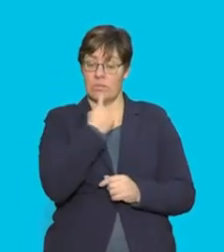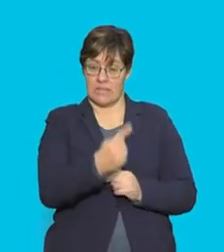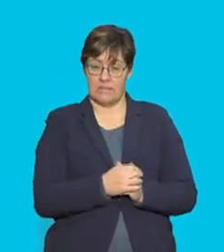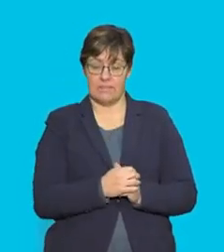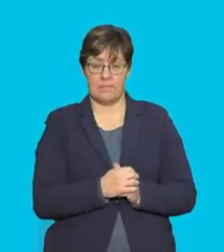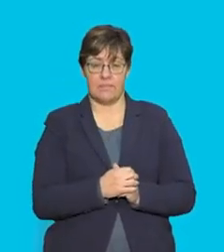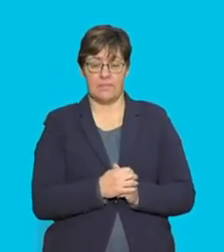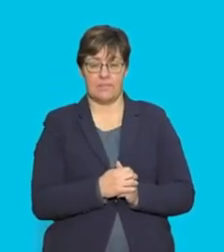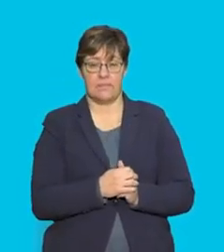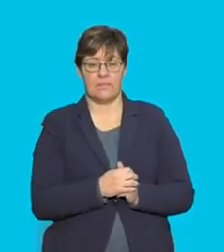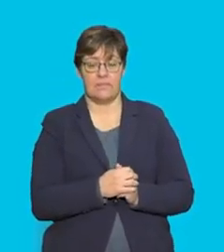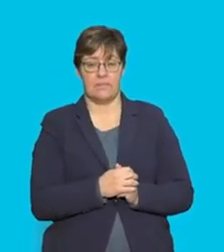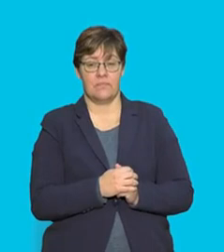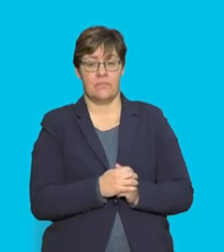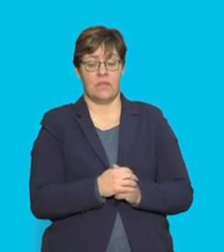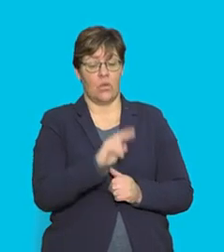say